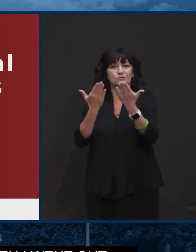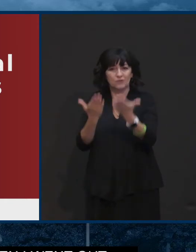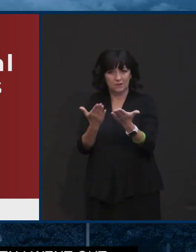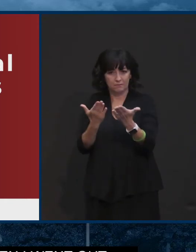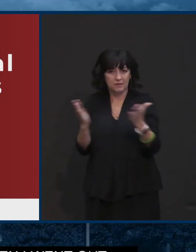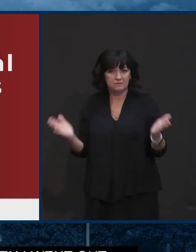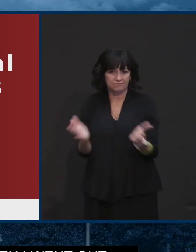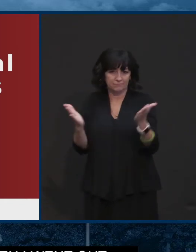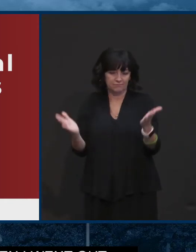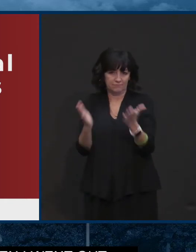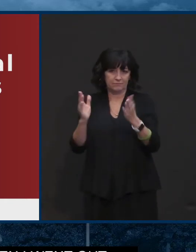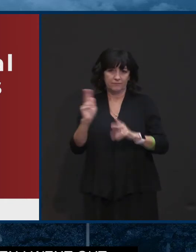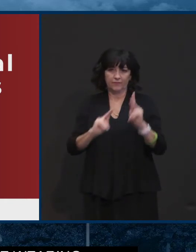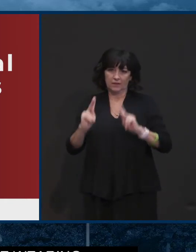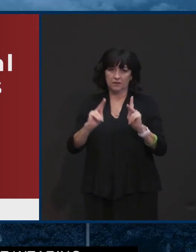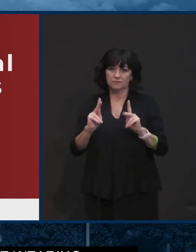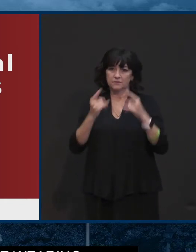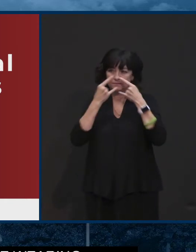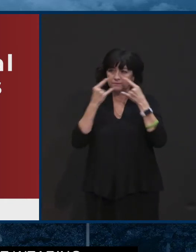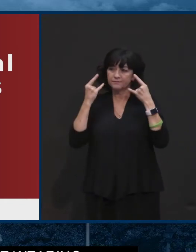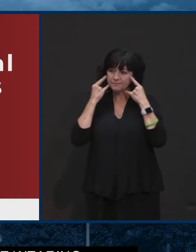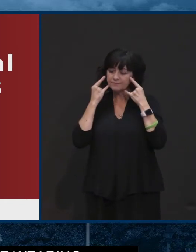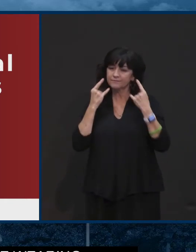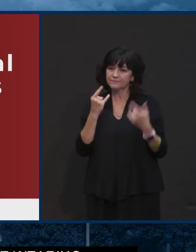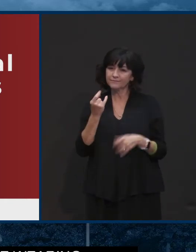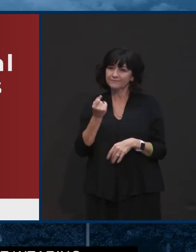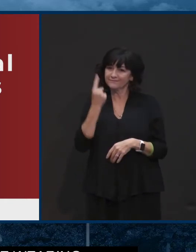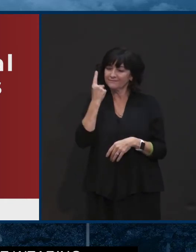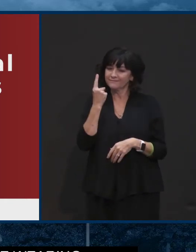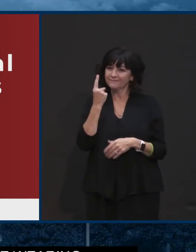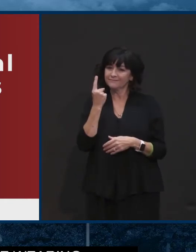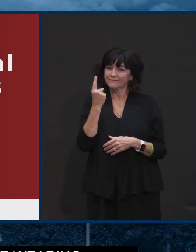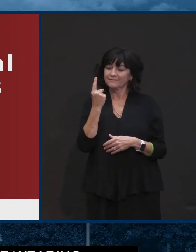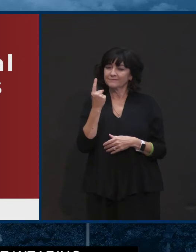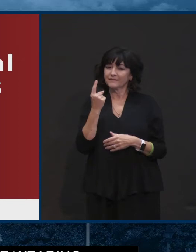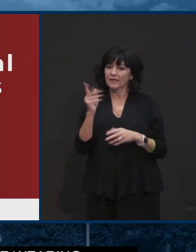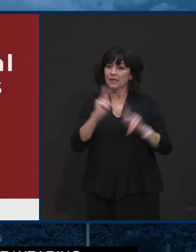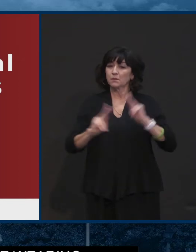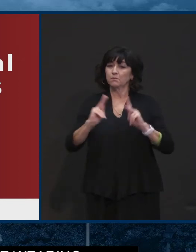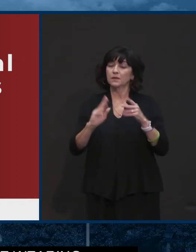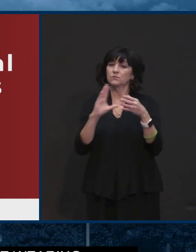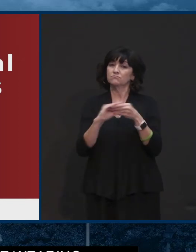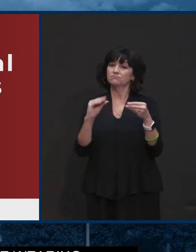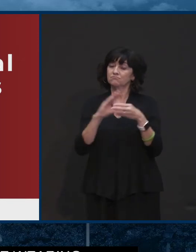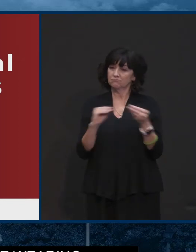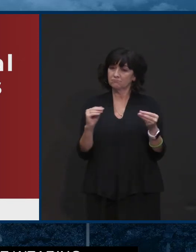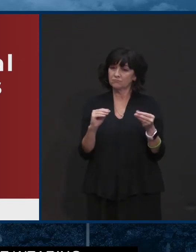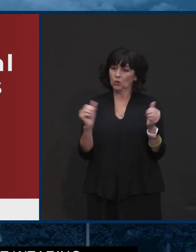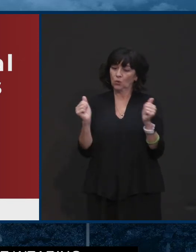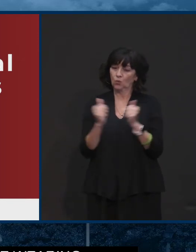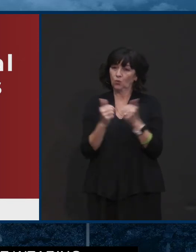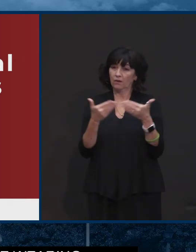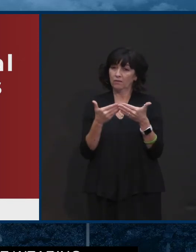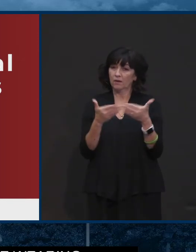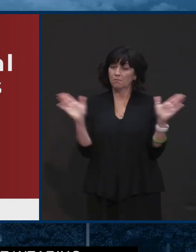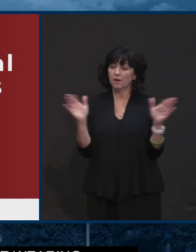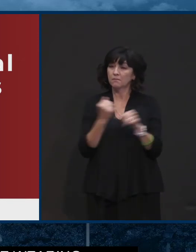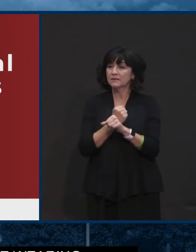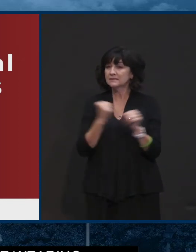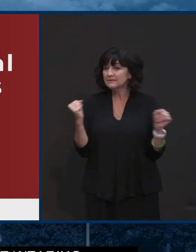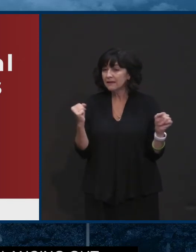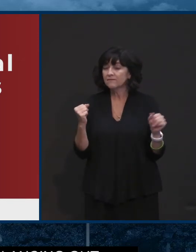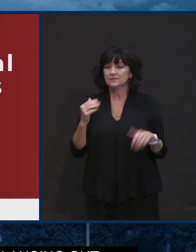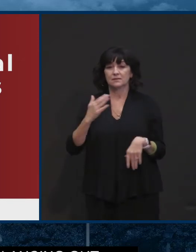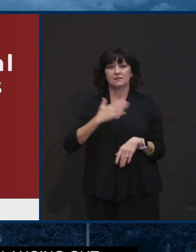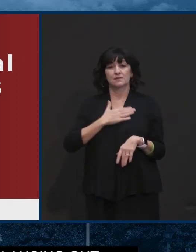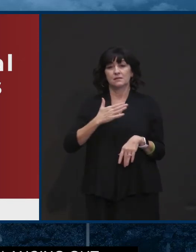that democratic right to vote with public safety. And so we thank you for